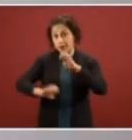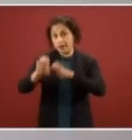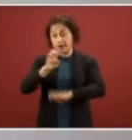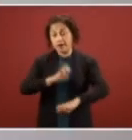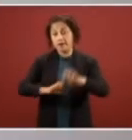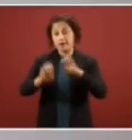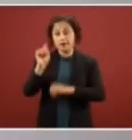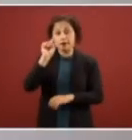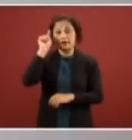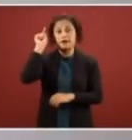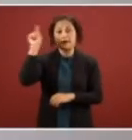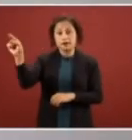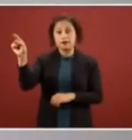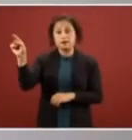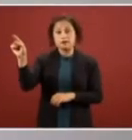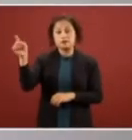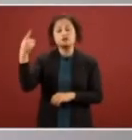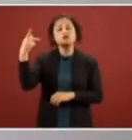con